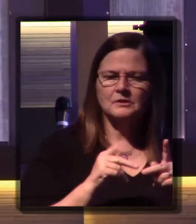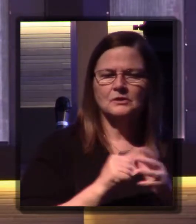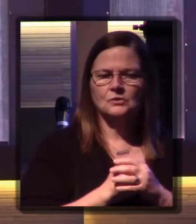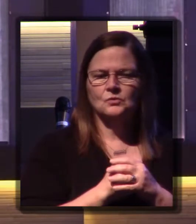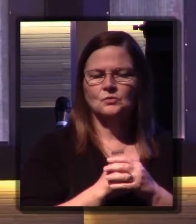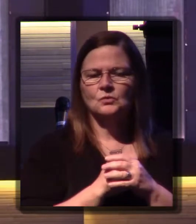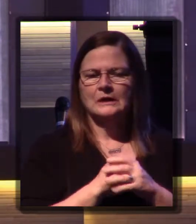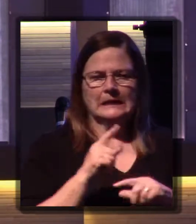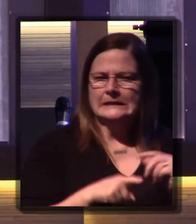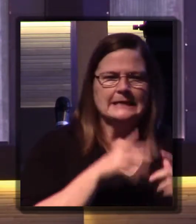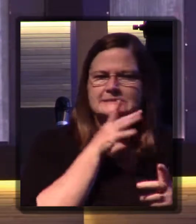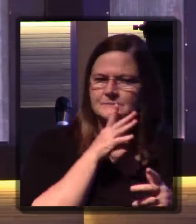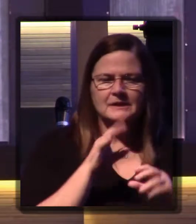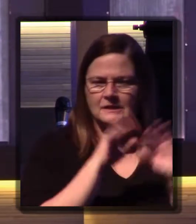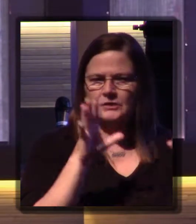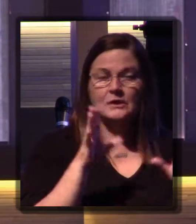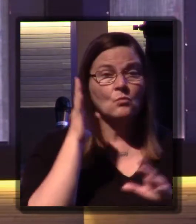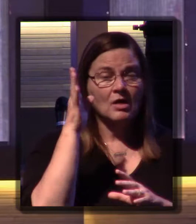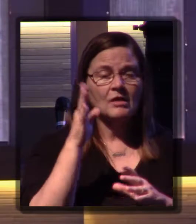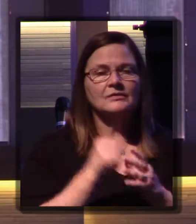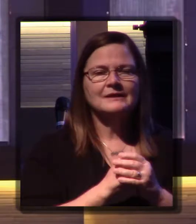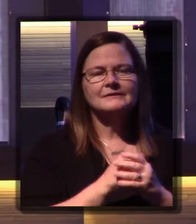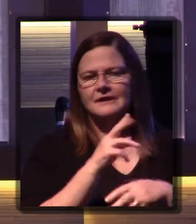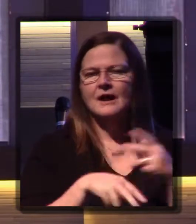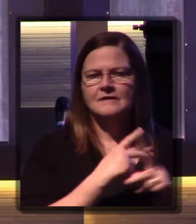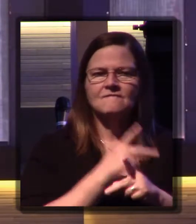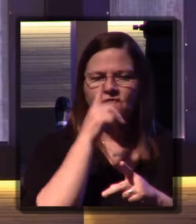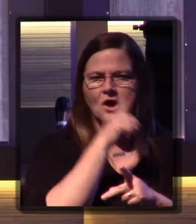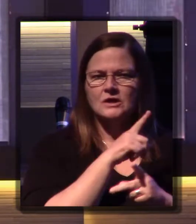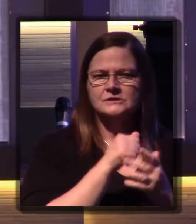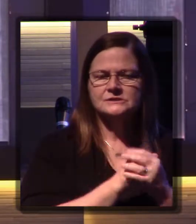And so what he's saying is that the kind of false,